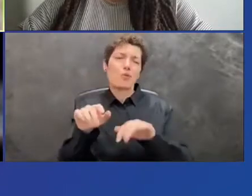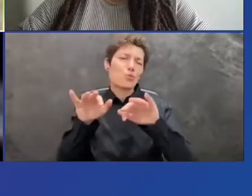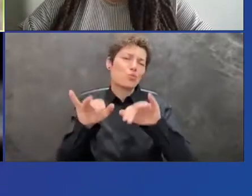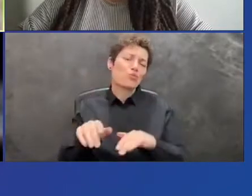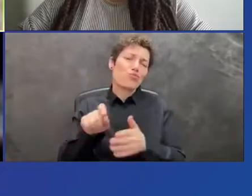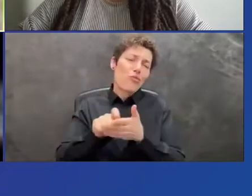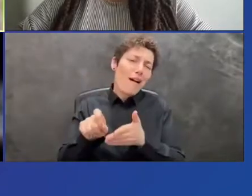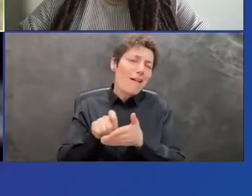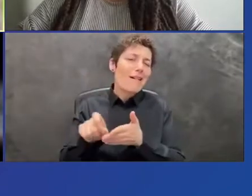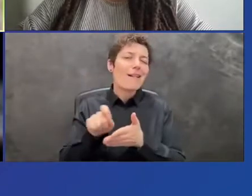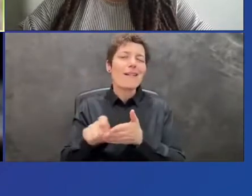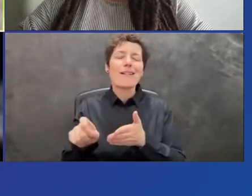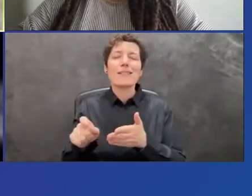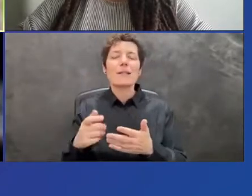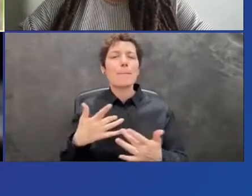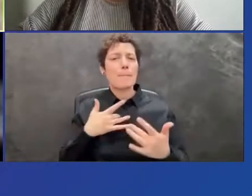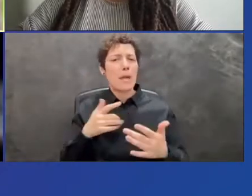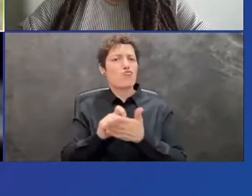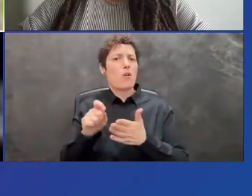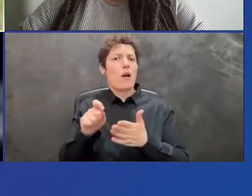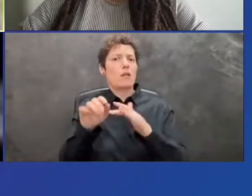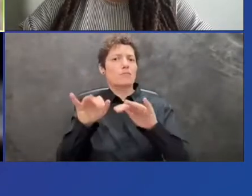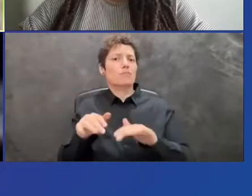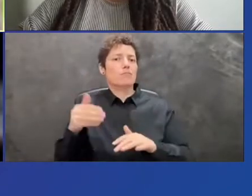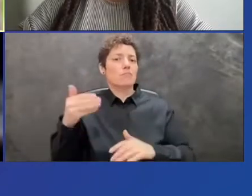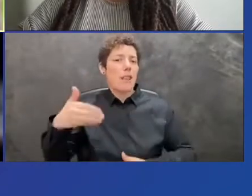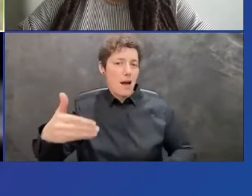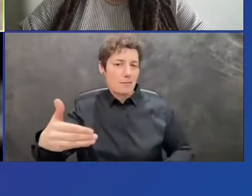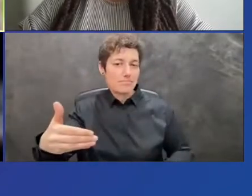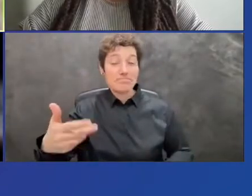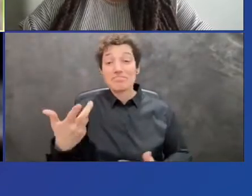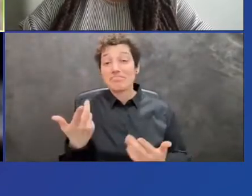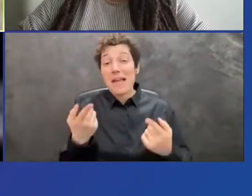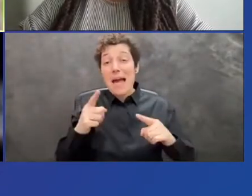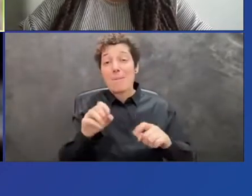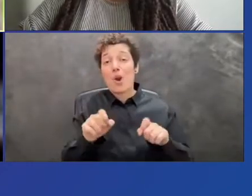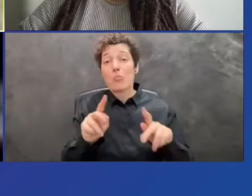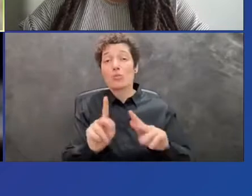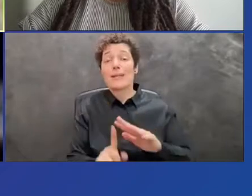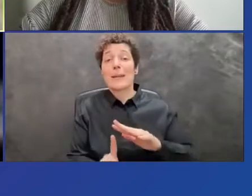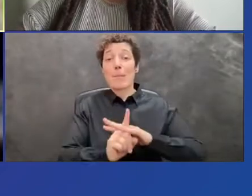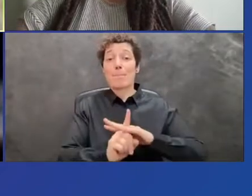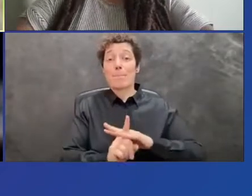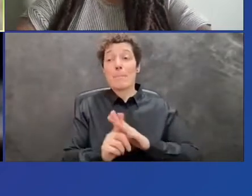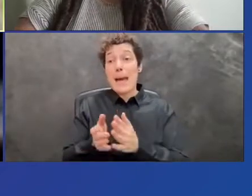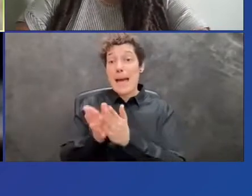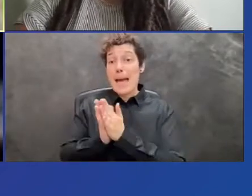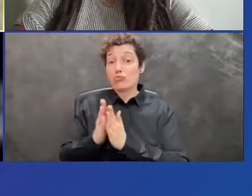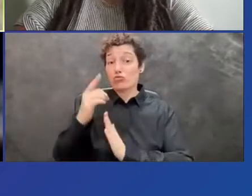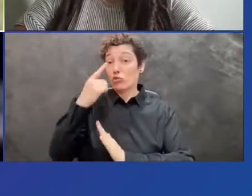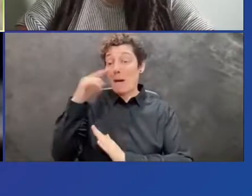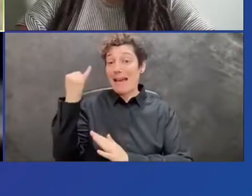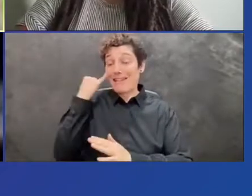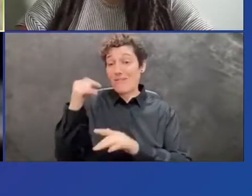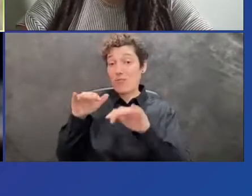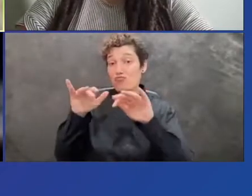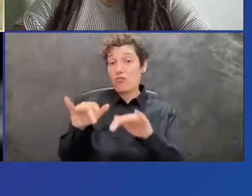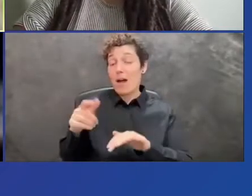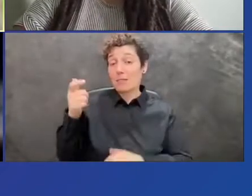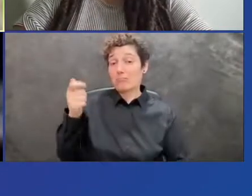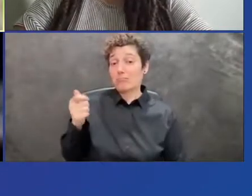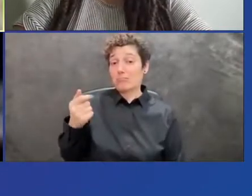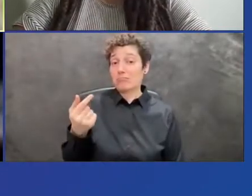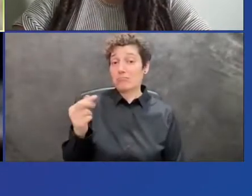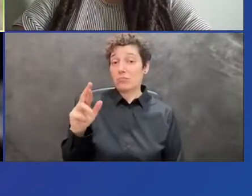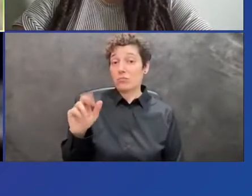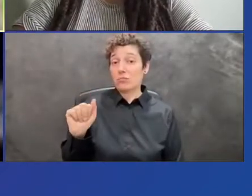lot. And there was an opportunity that came up and I asked if I could write a grant. And I was like, I've never written a grant before, but I really